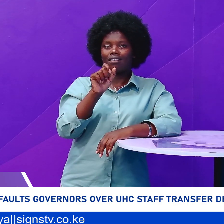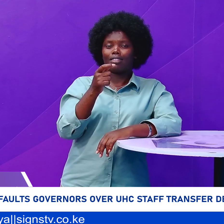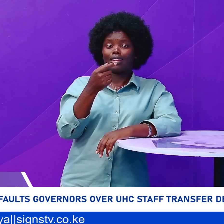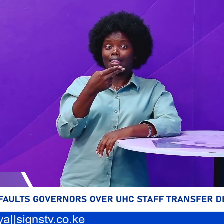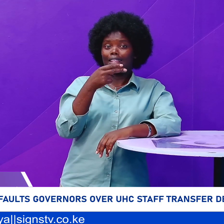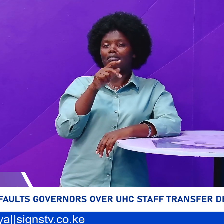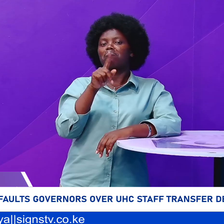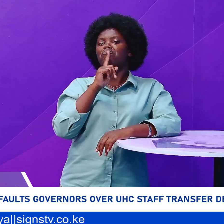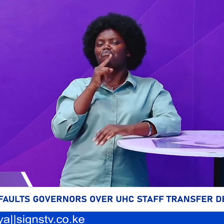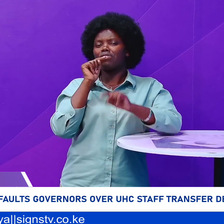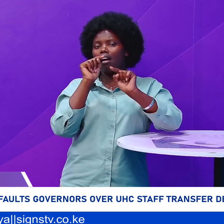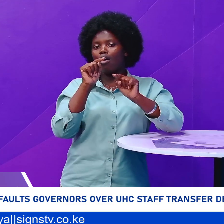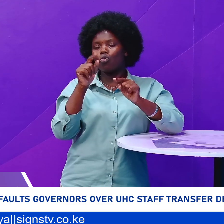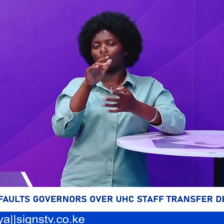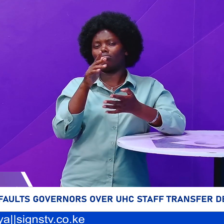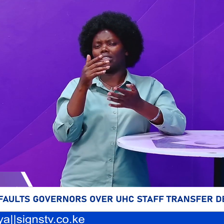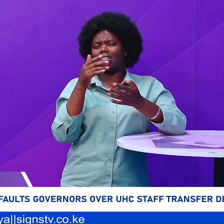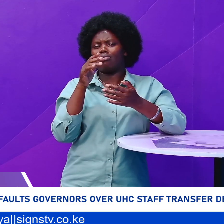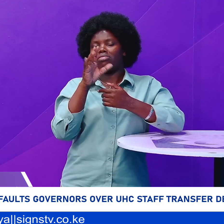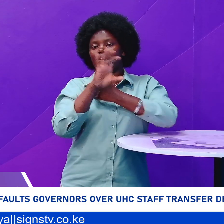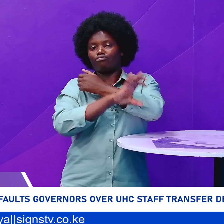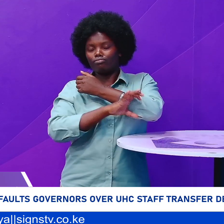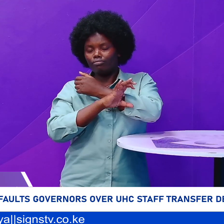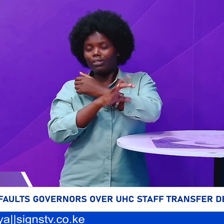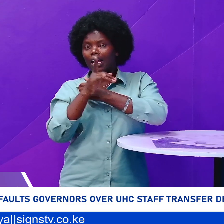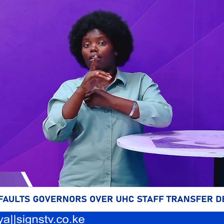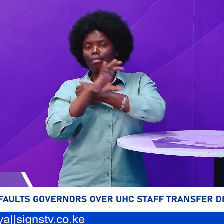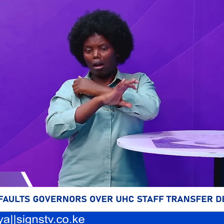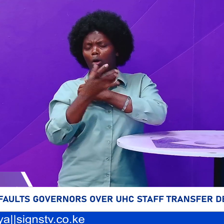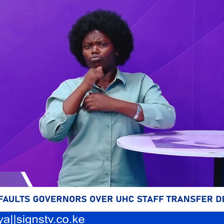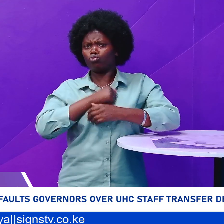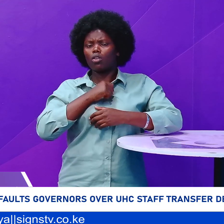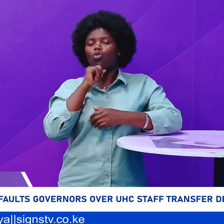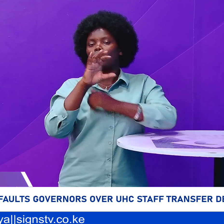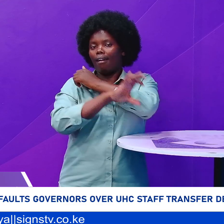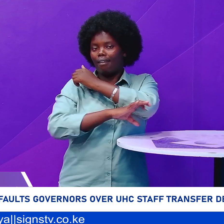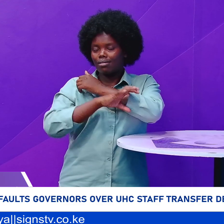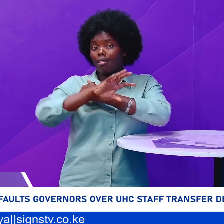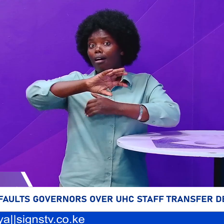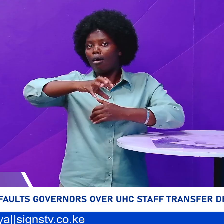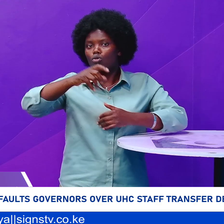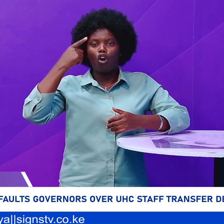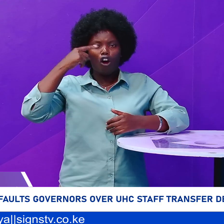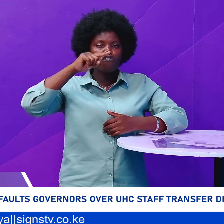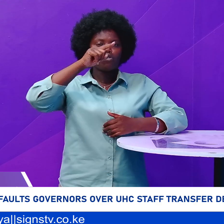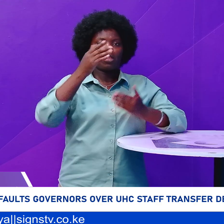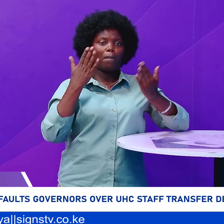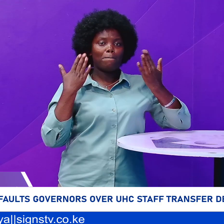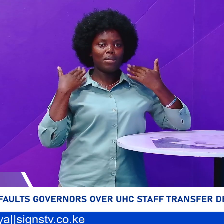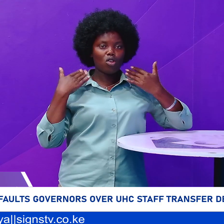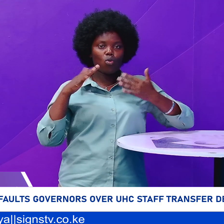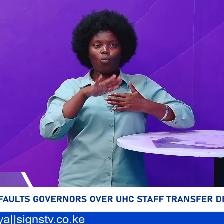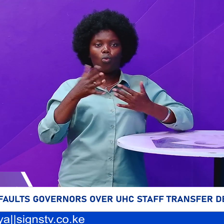UHC Secretary General Seth Panyako accused Tharaka Nithi Governor